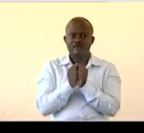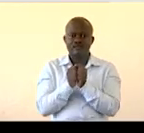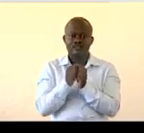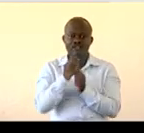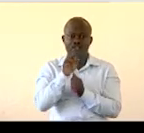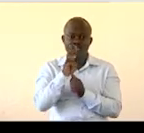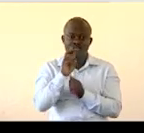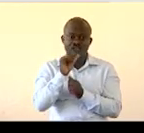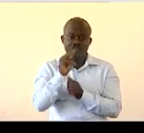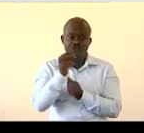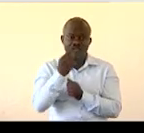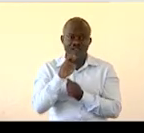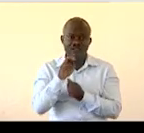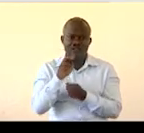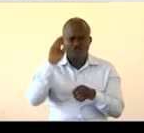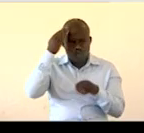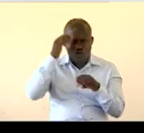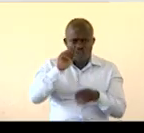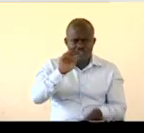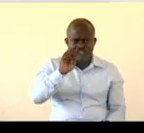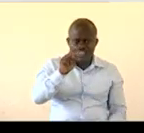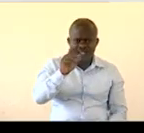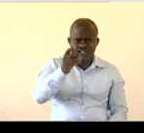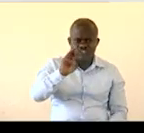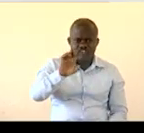you know tendrils?